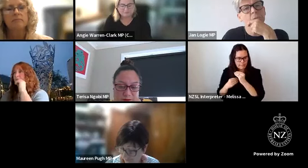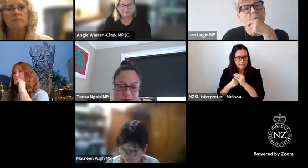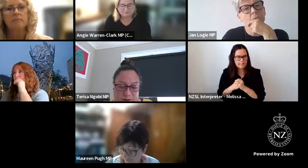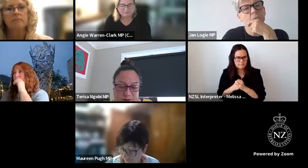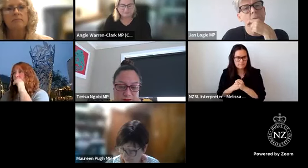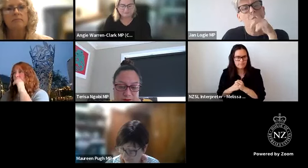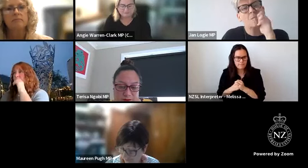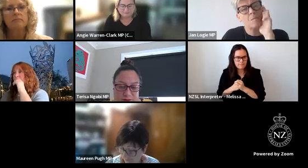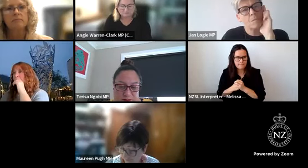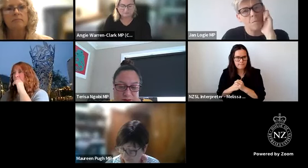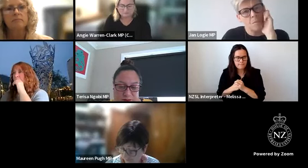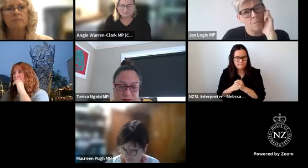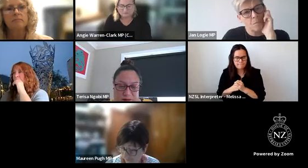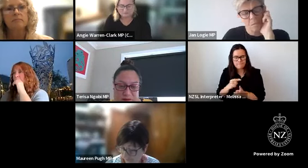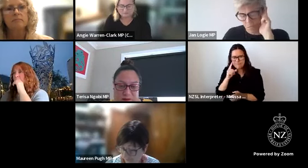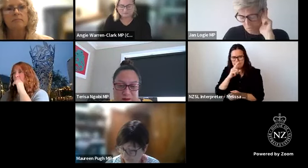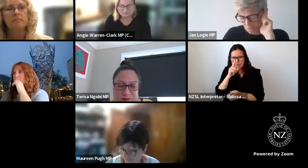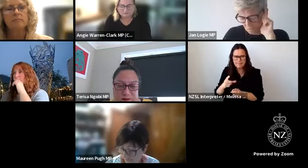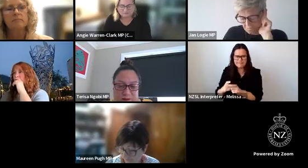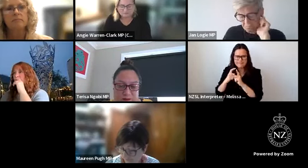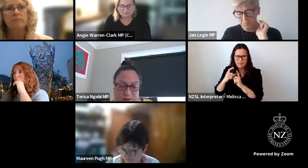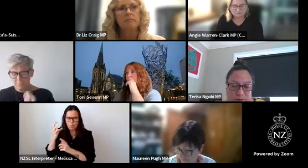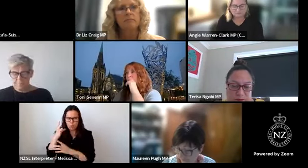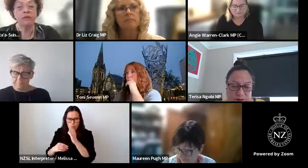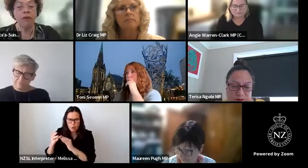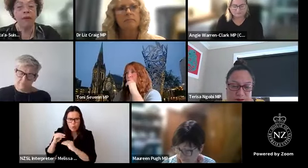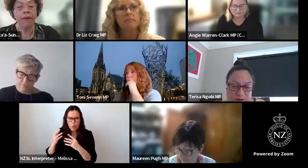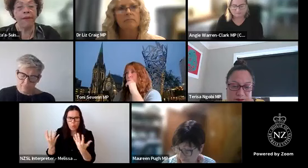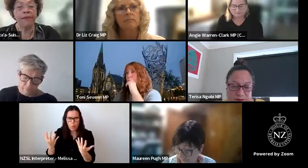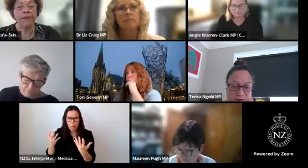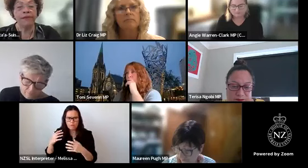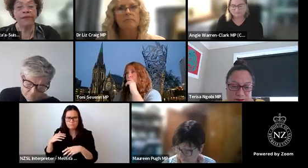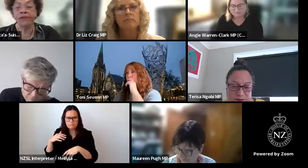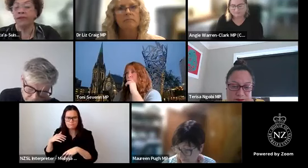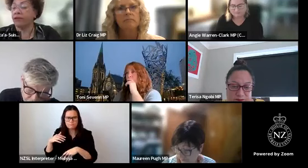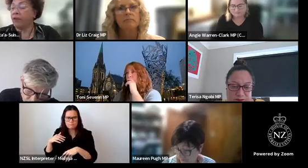Impaired learners may not be